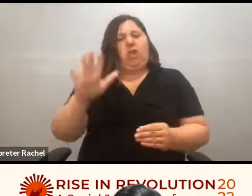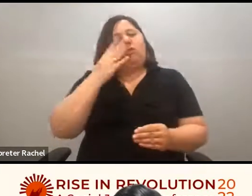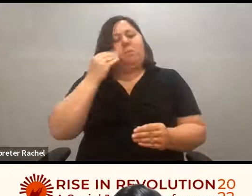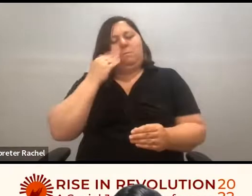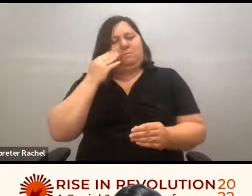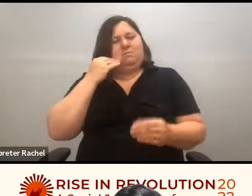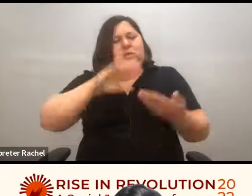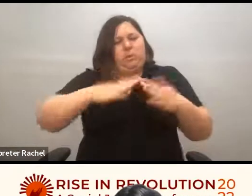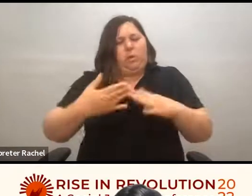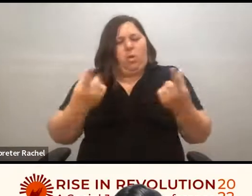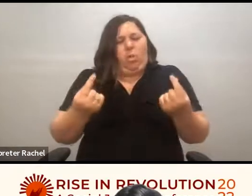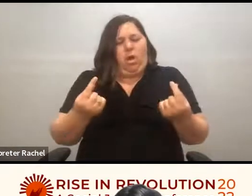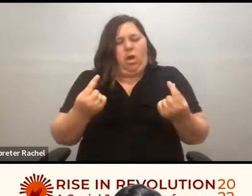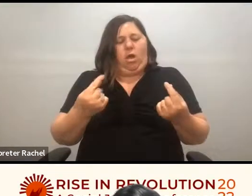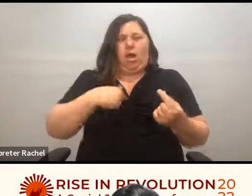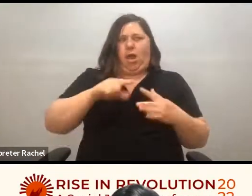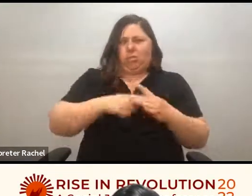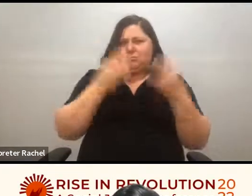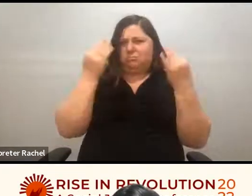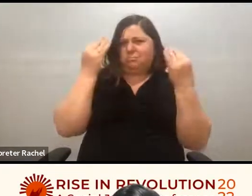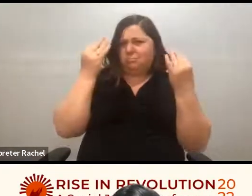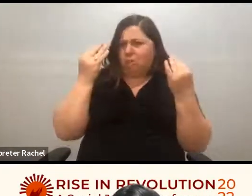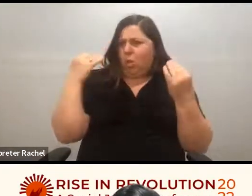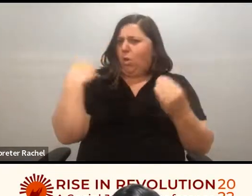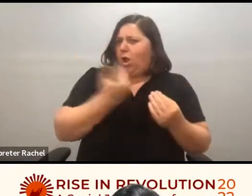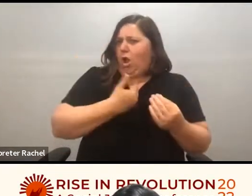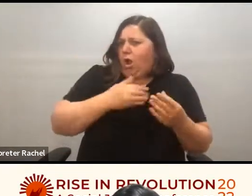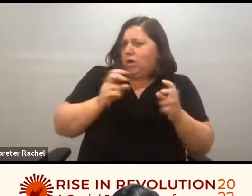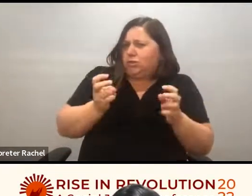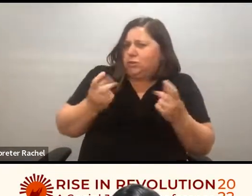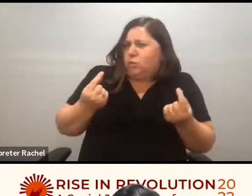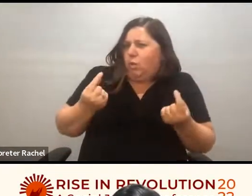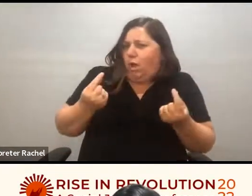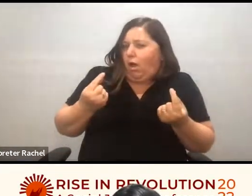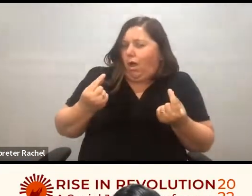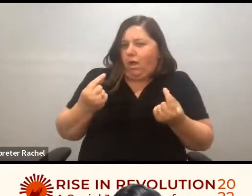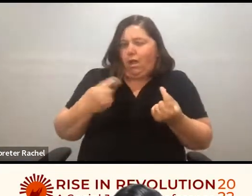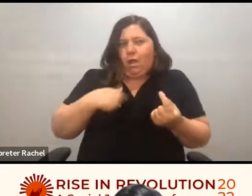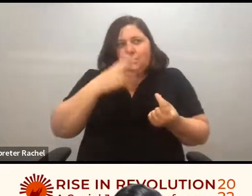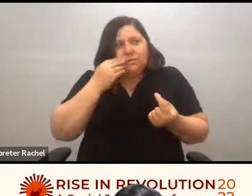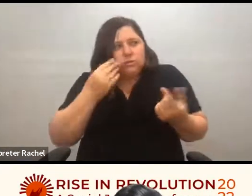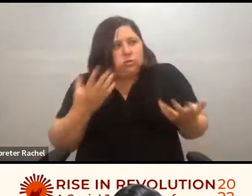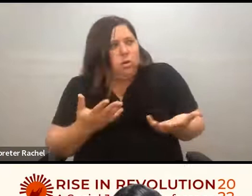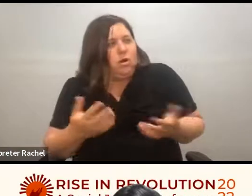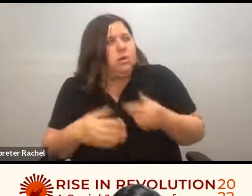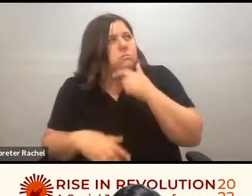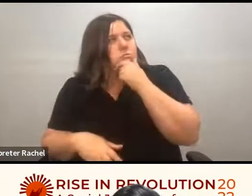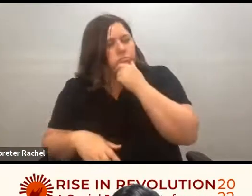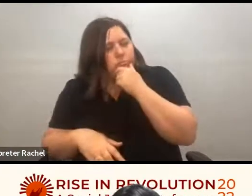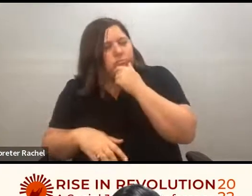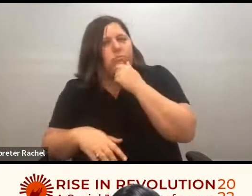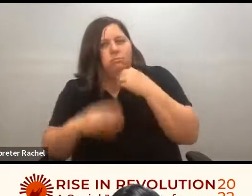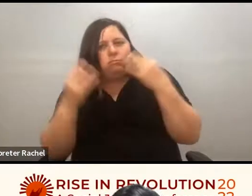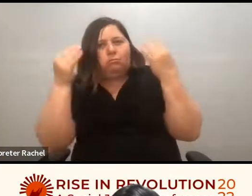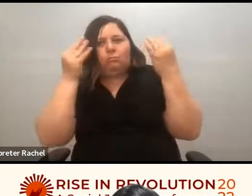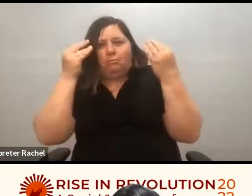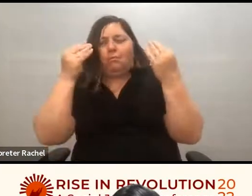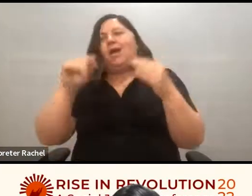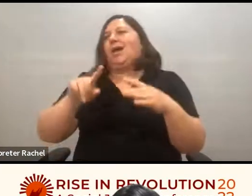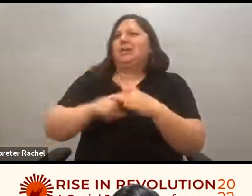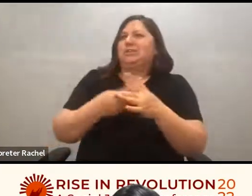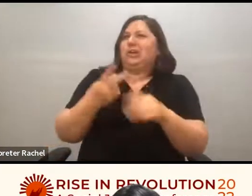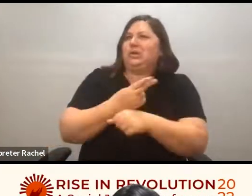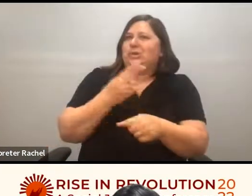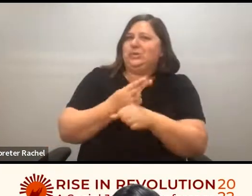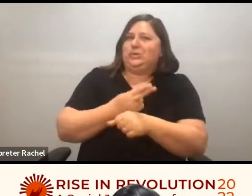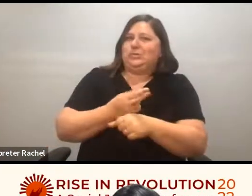facing. And so I started thinking, what's our issues? You know, what am I facing? And so that's when I started using